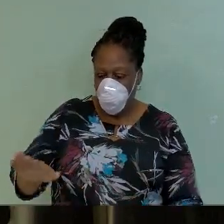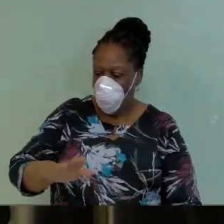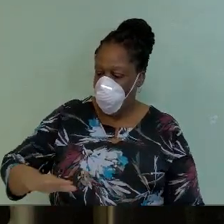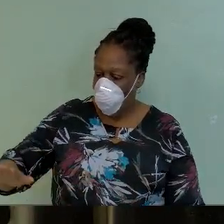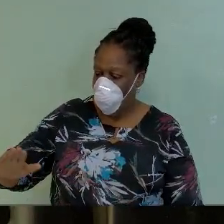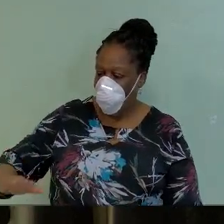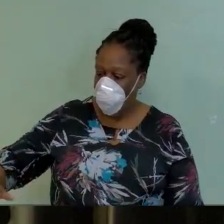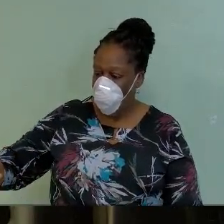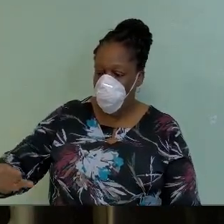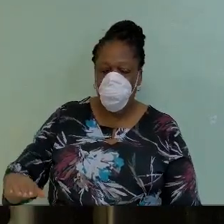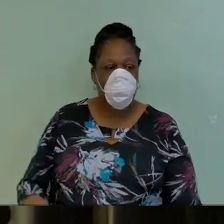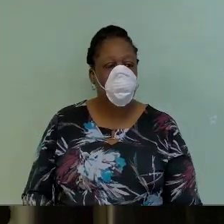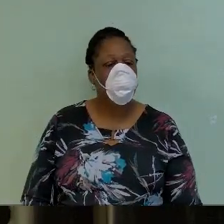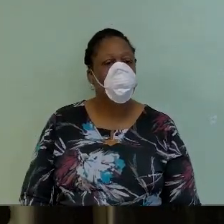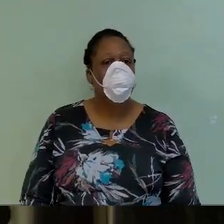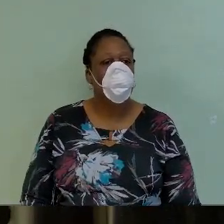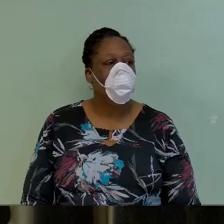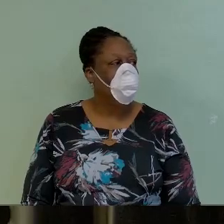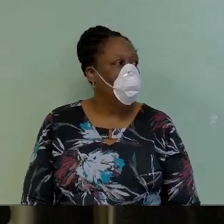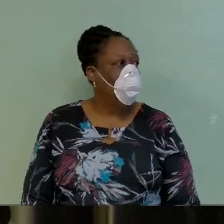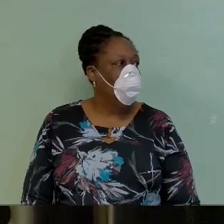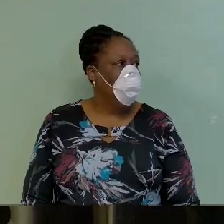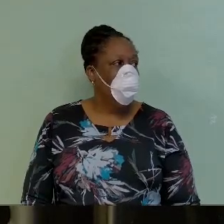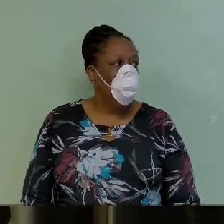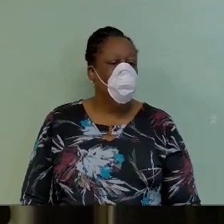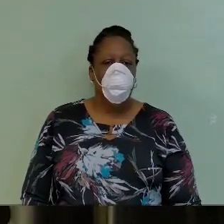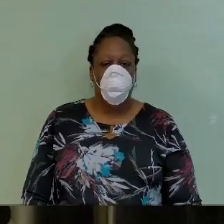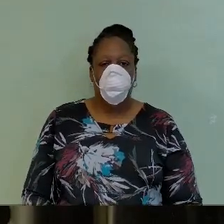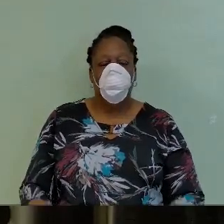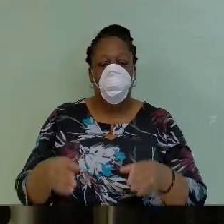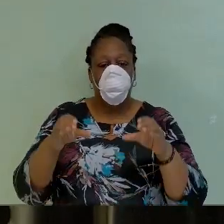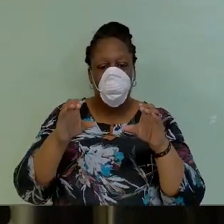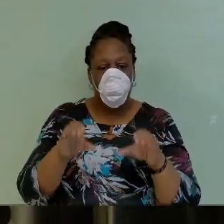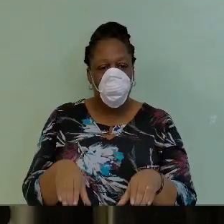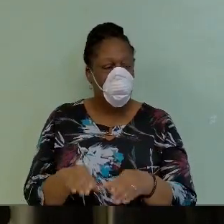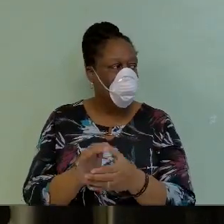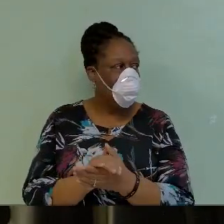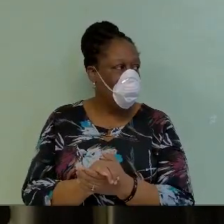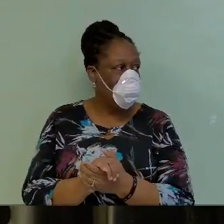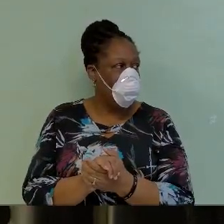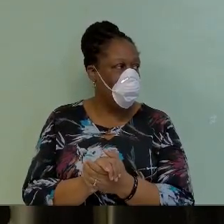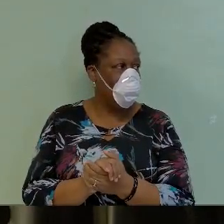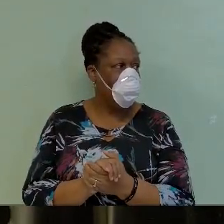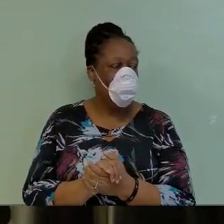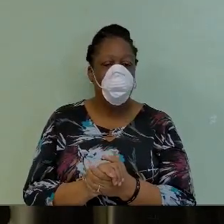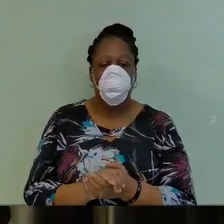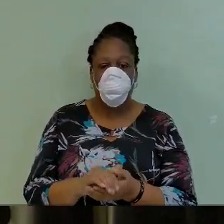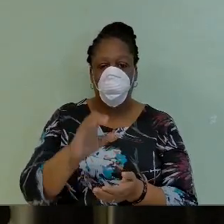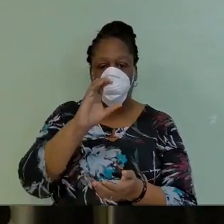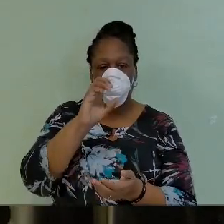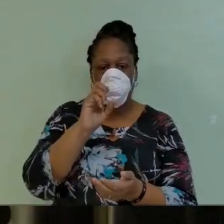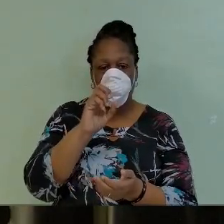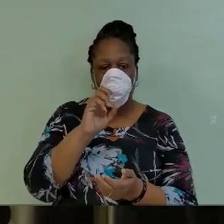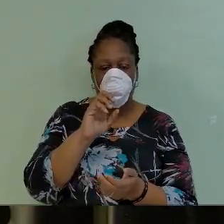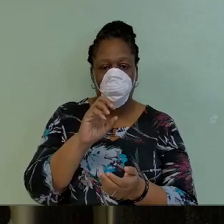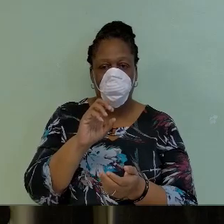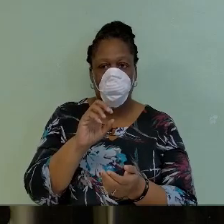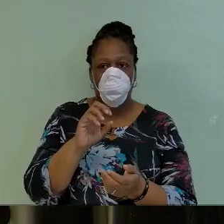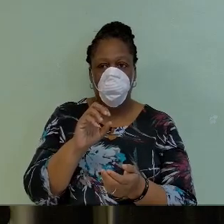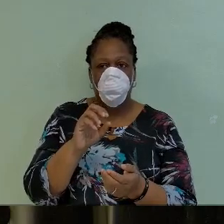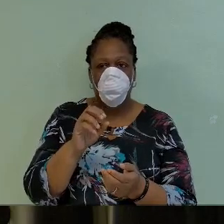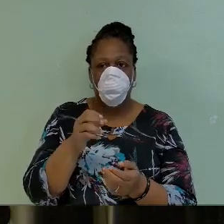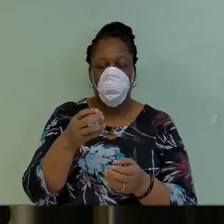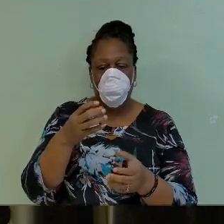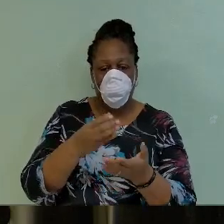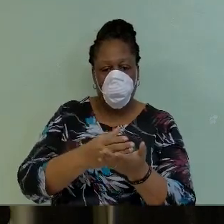container, even though it comes from the factory diluted, and I'm speaking about Clorox to be specific,